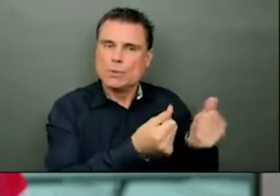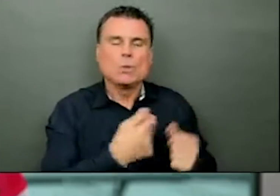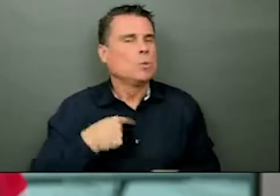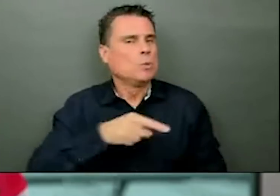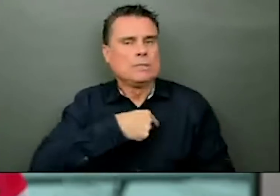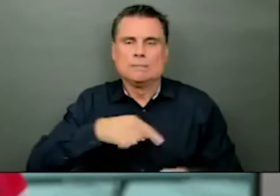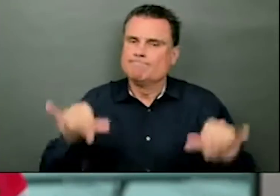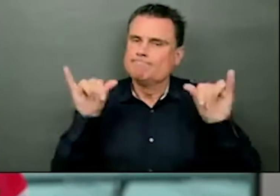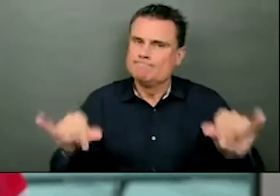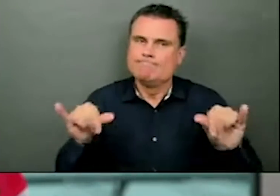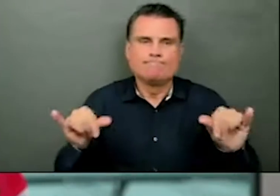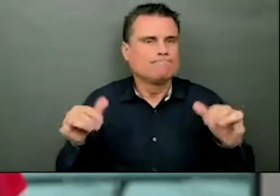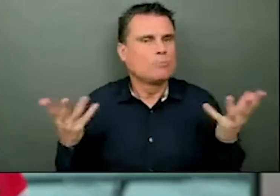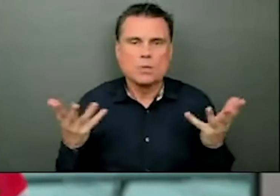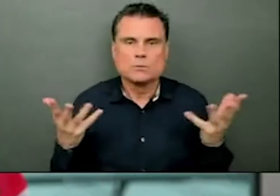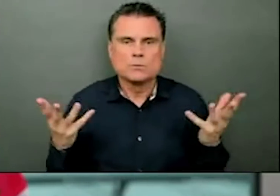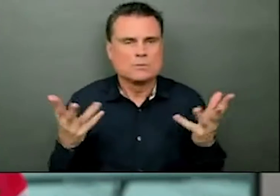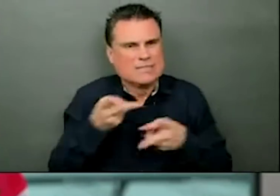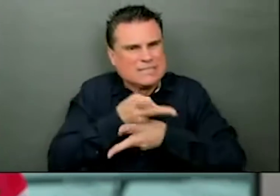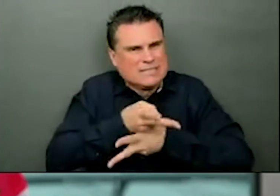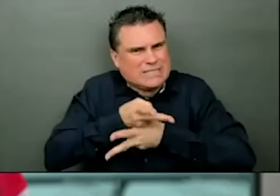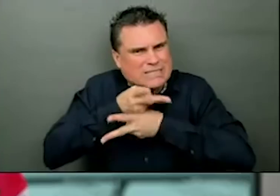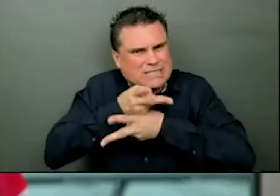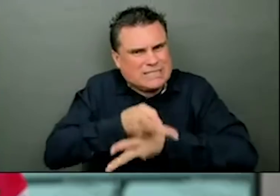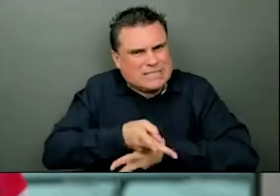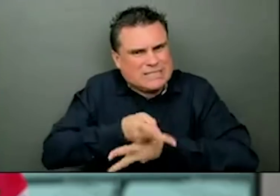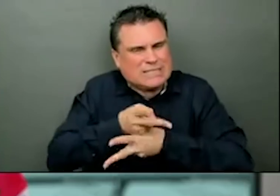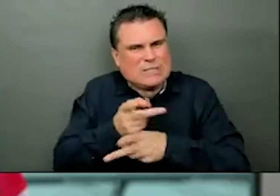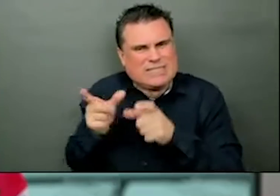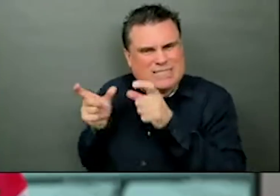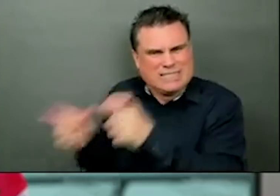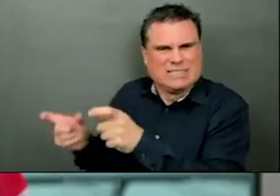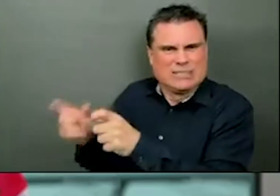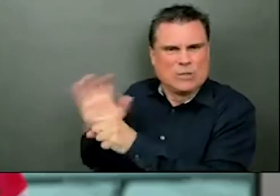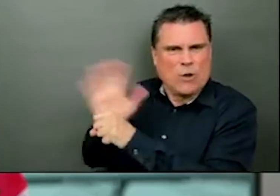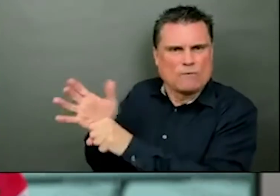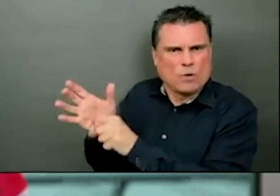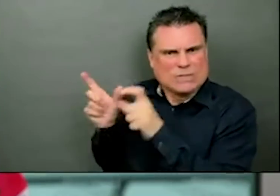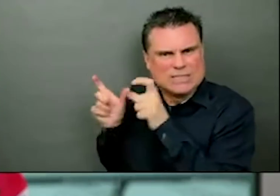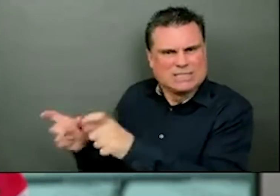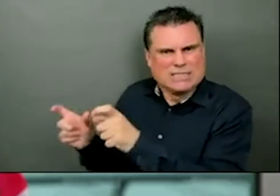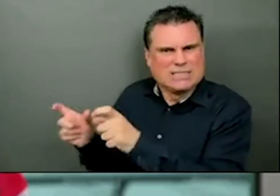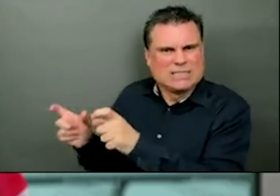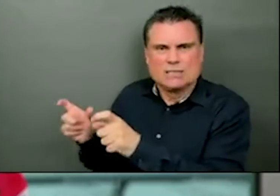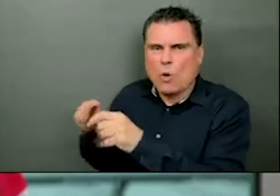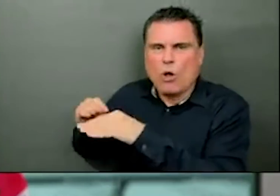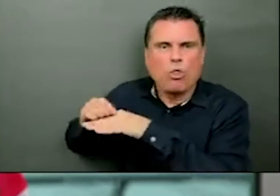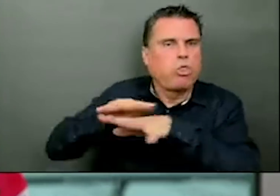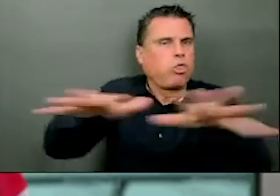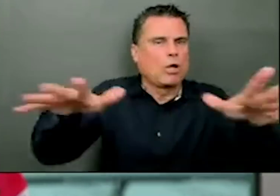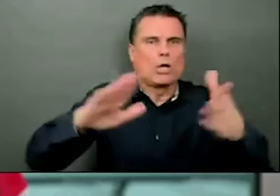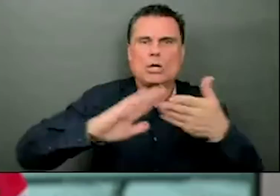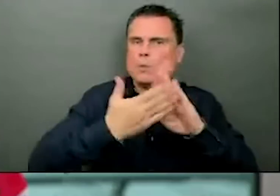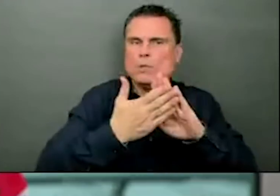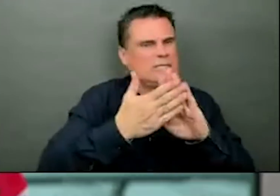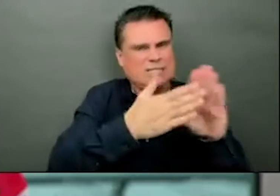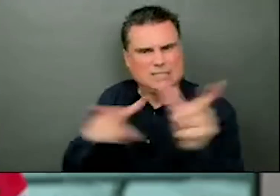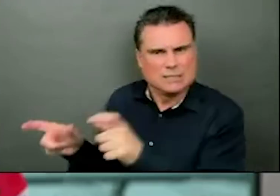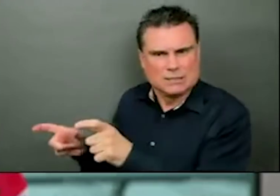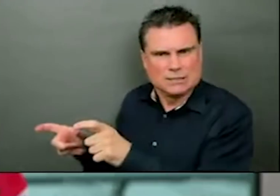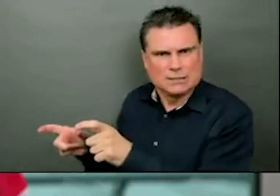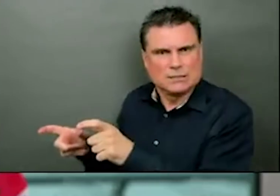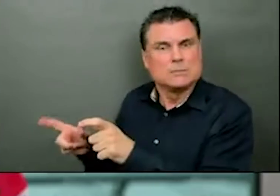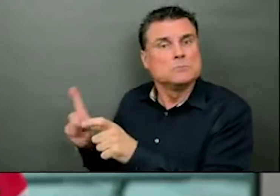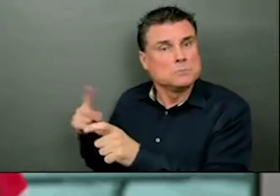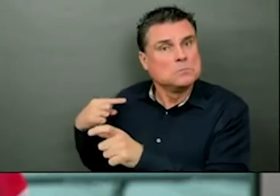our transmission in our communities. We are trending in the right direction, pushing our curve down, but